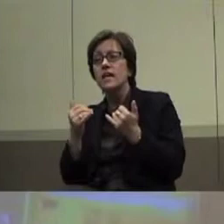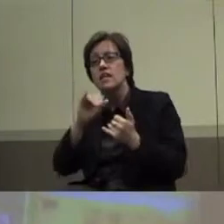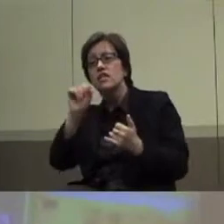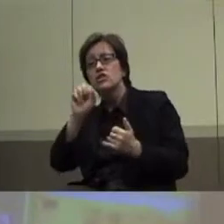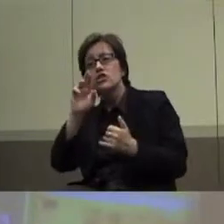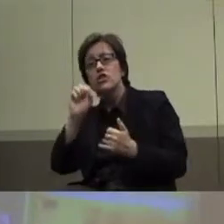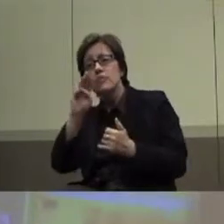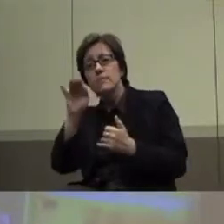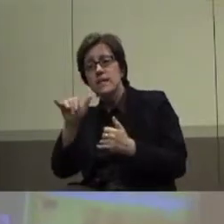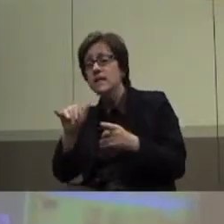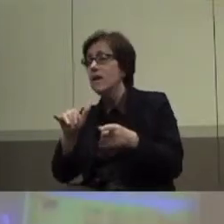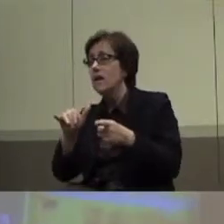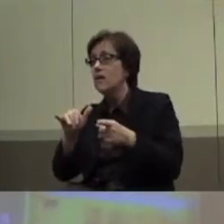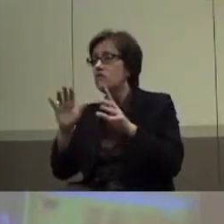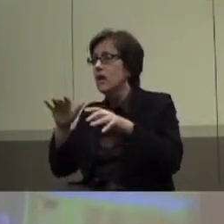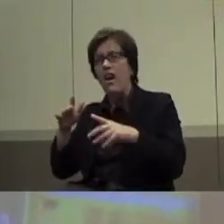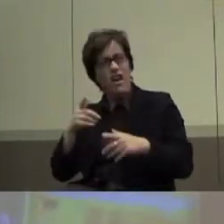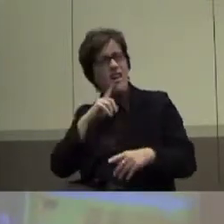Coldy?